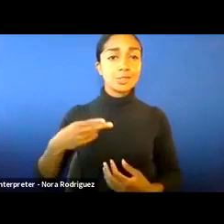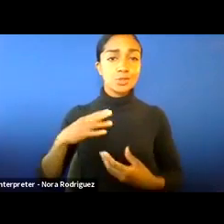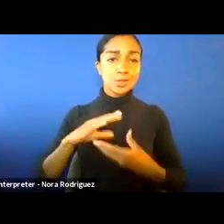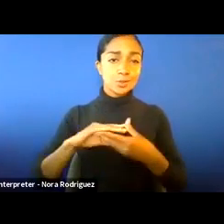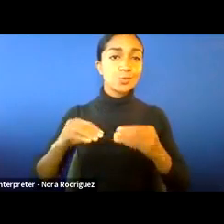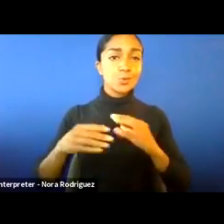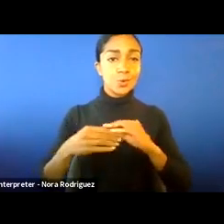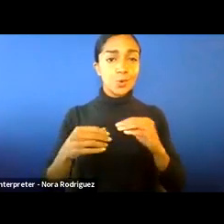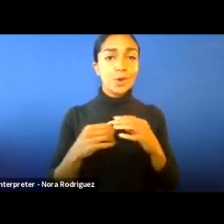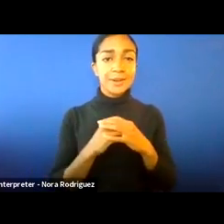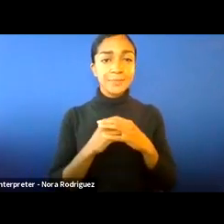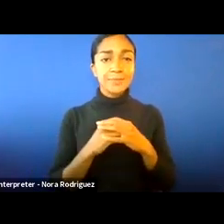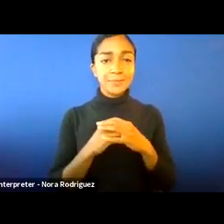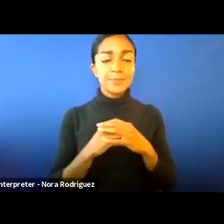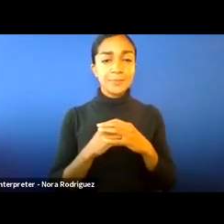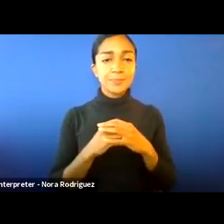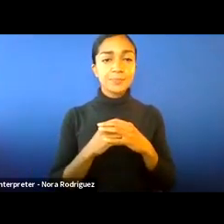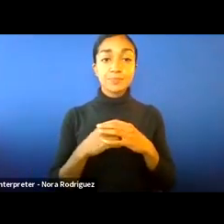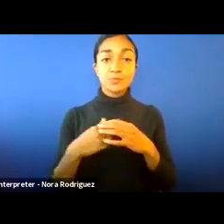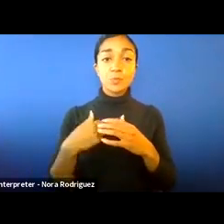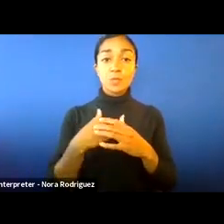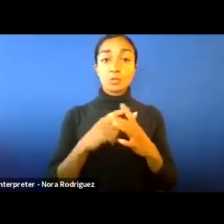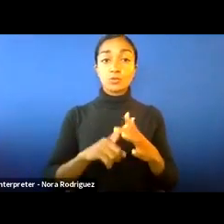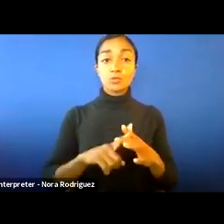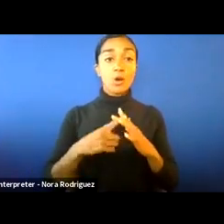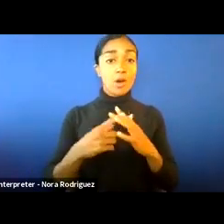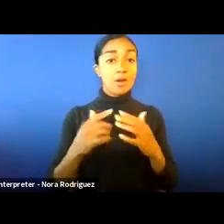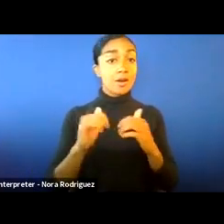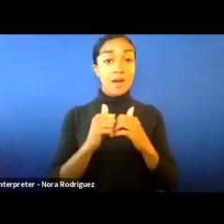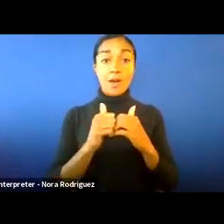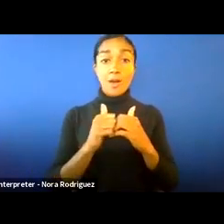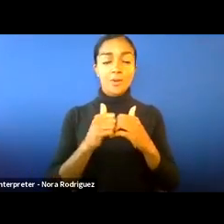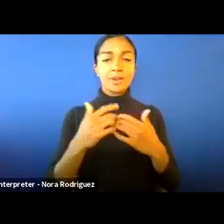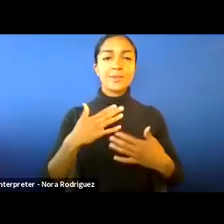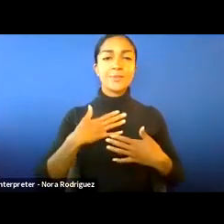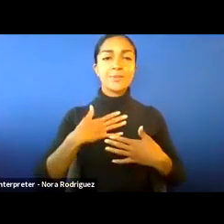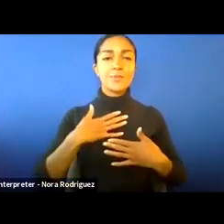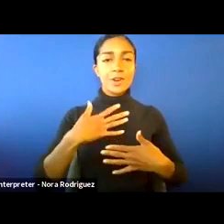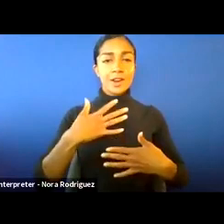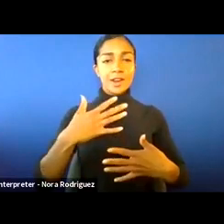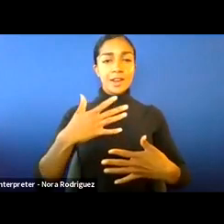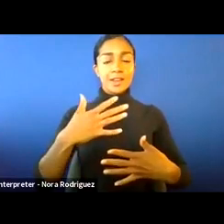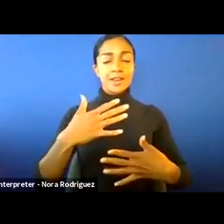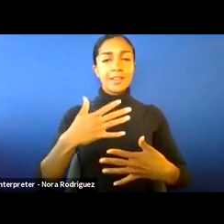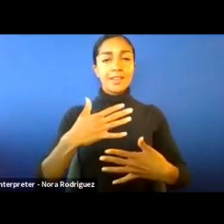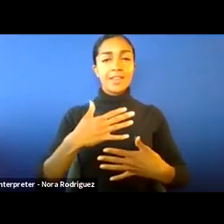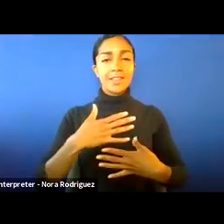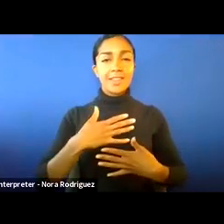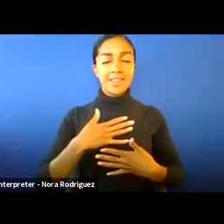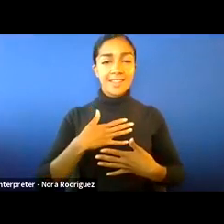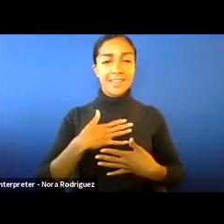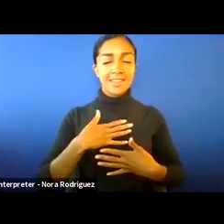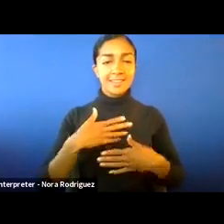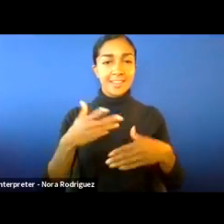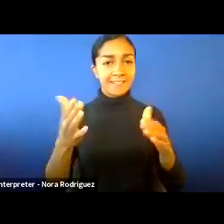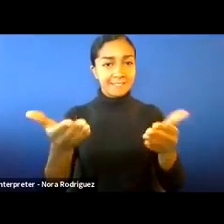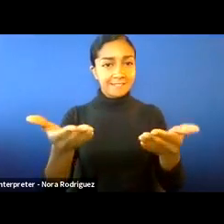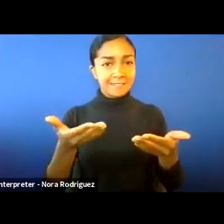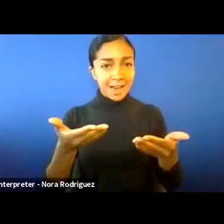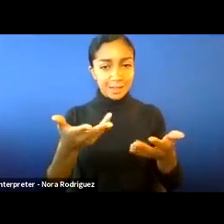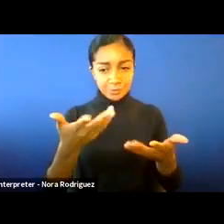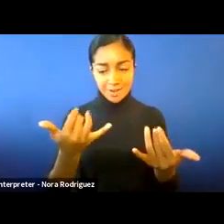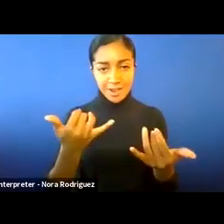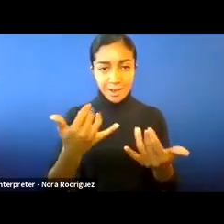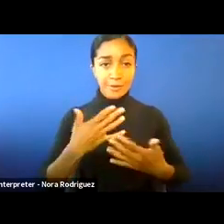So we begin first by breathing. I invite you to take 3 deep breaths